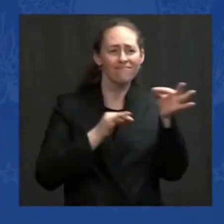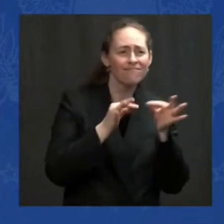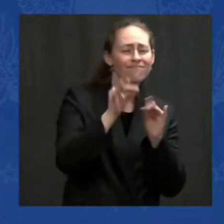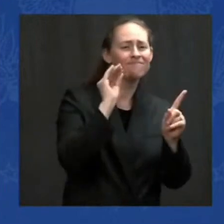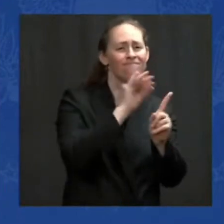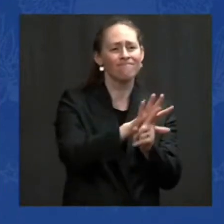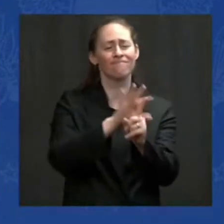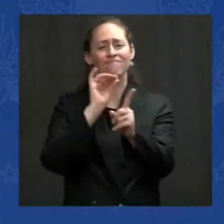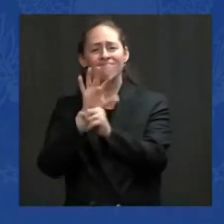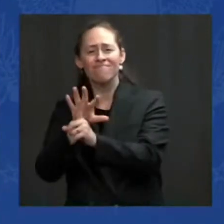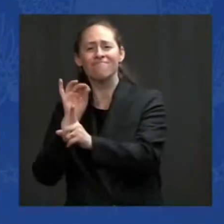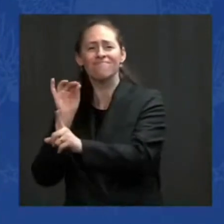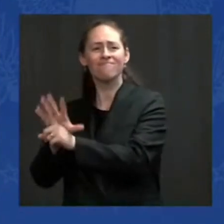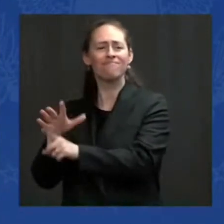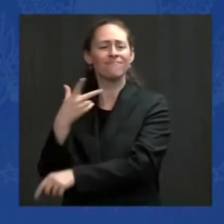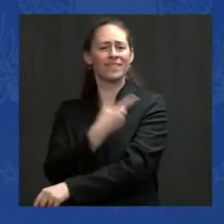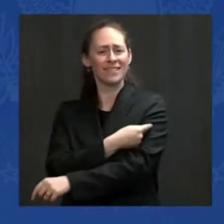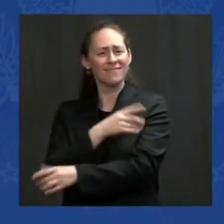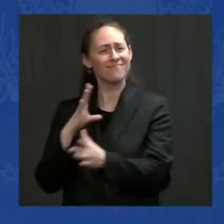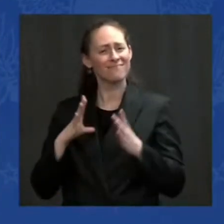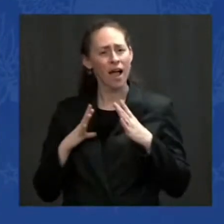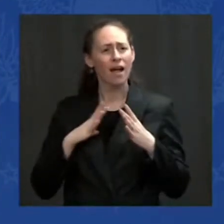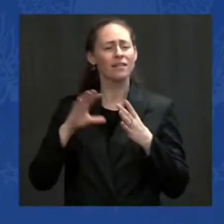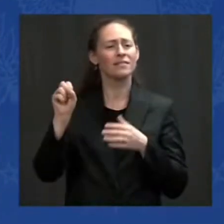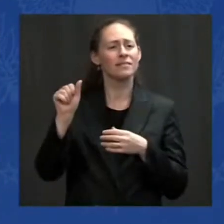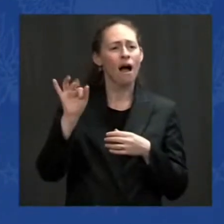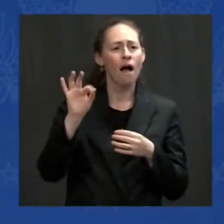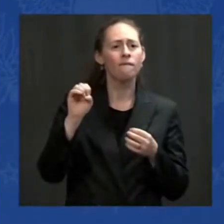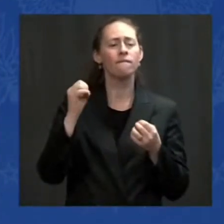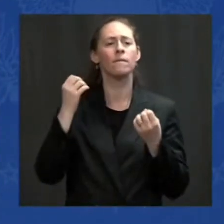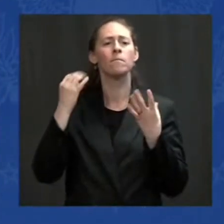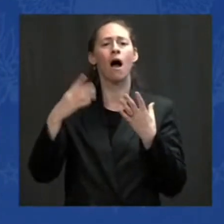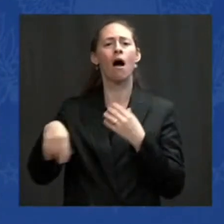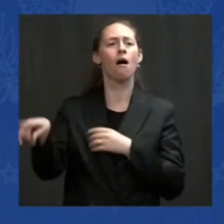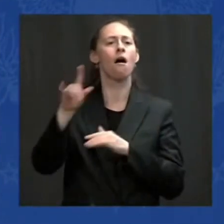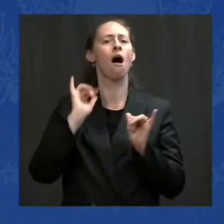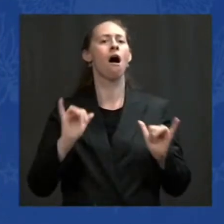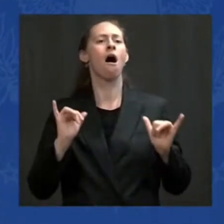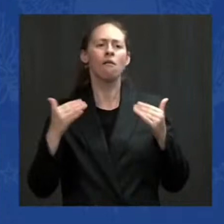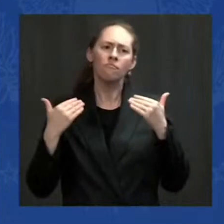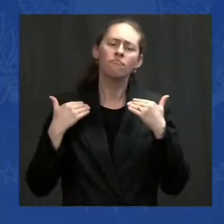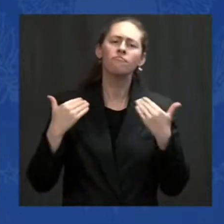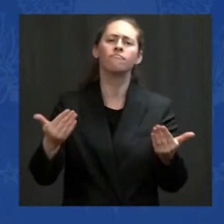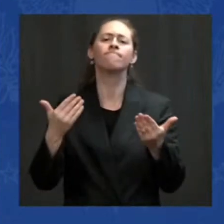and because so many Americans have stepped up, gotten their shot, and done their part.